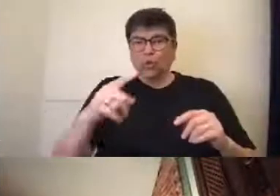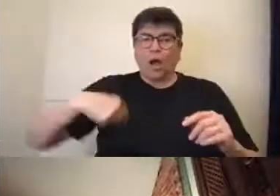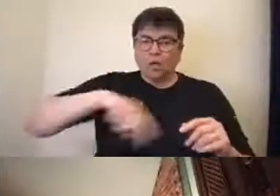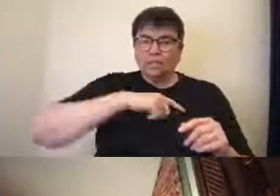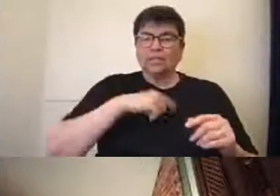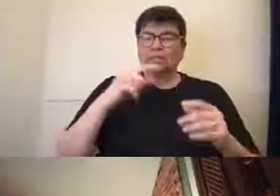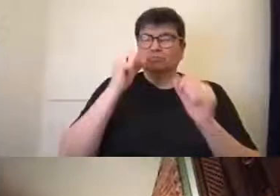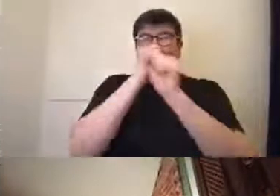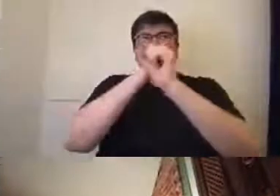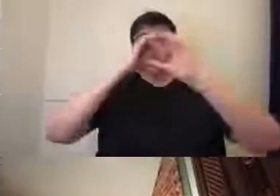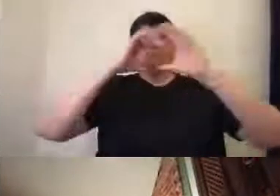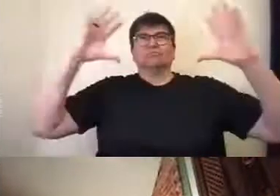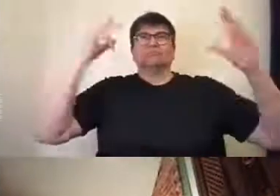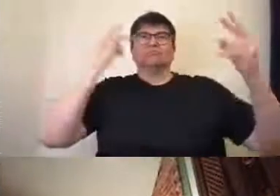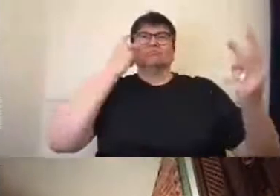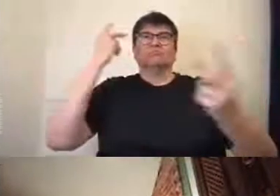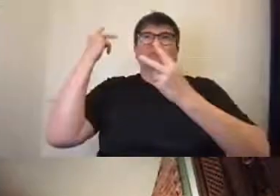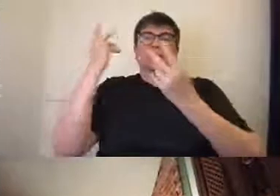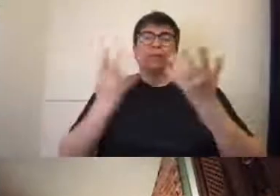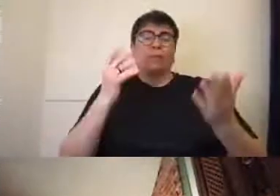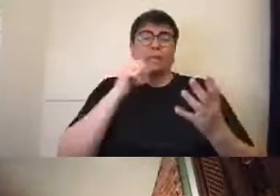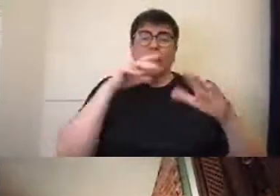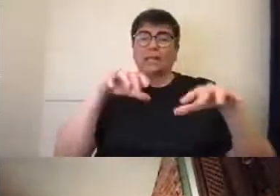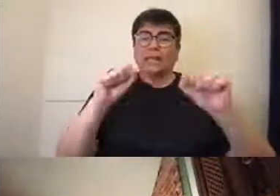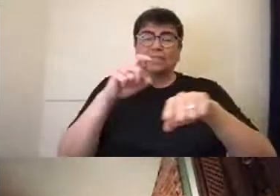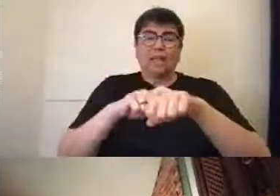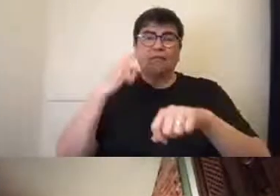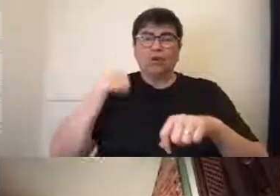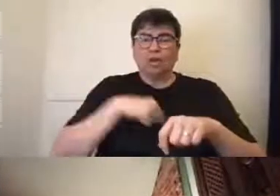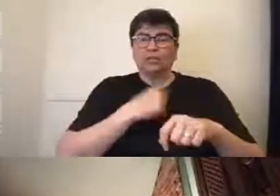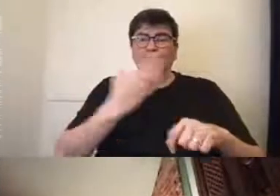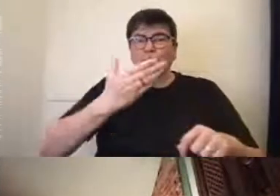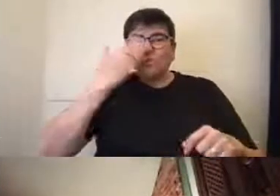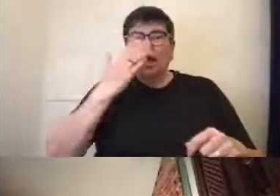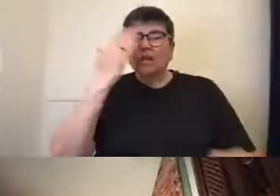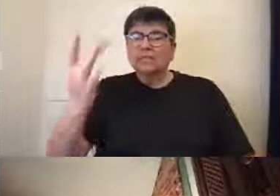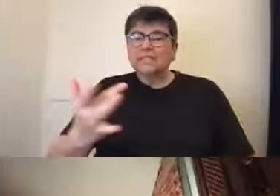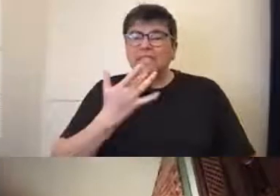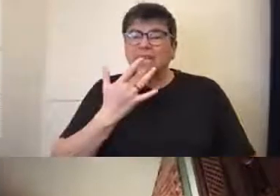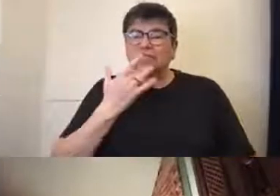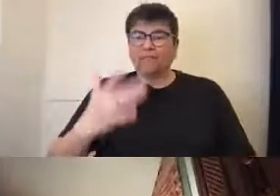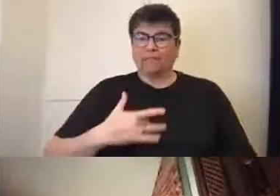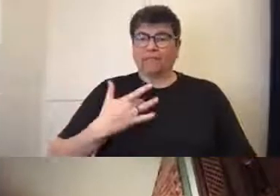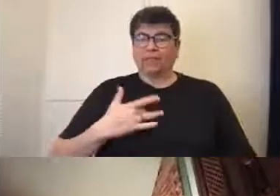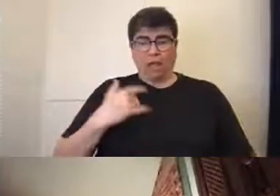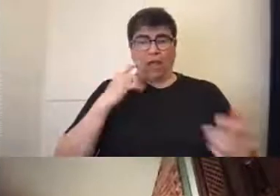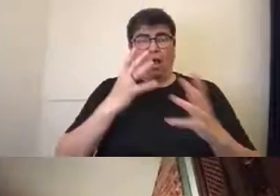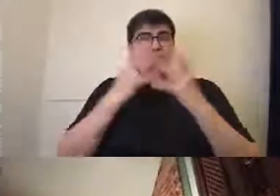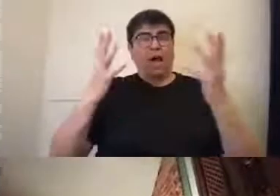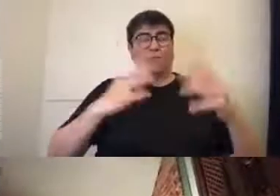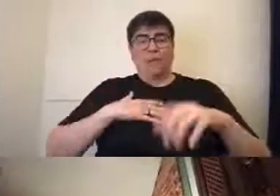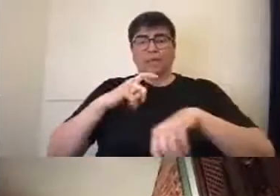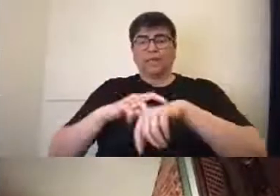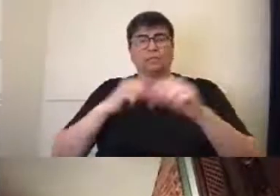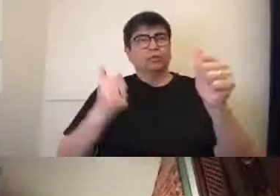parts of your home that we might not take time to actually like smell and taste and feel. I spend a lot of time